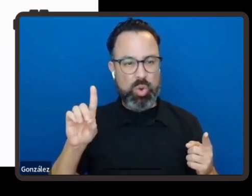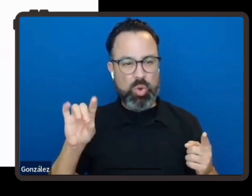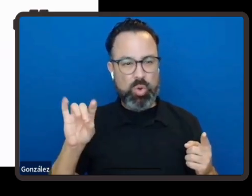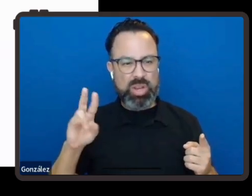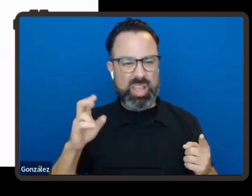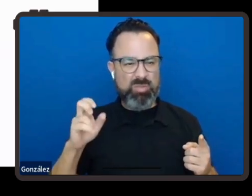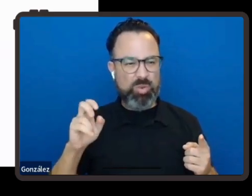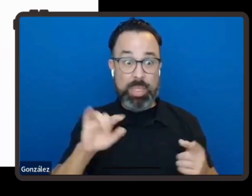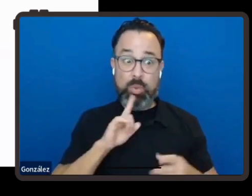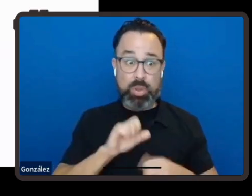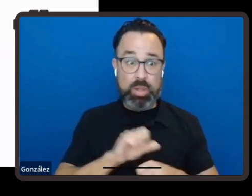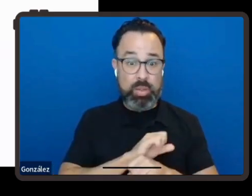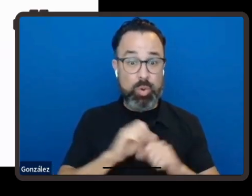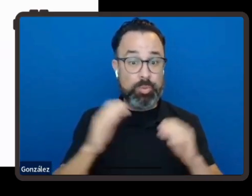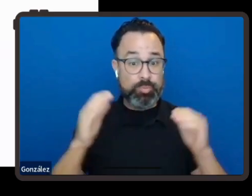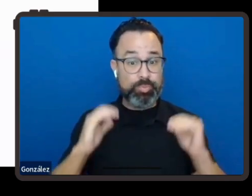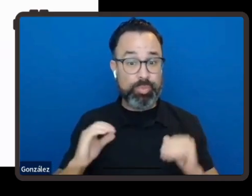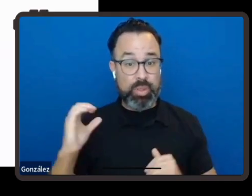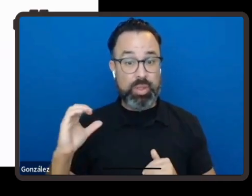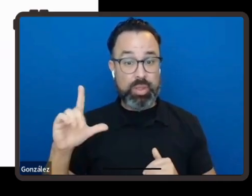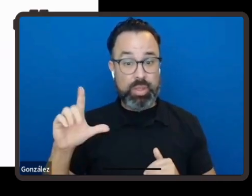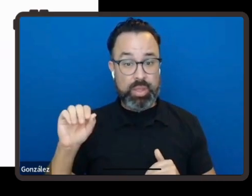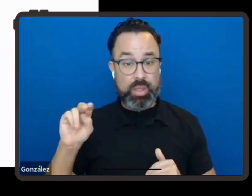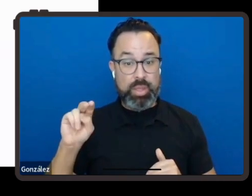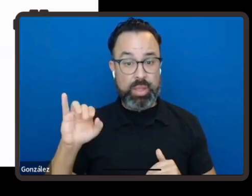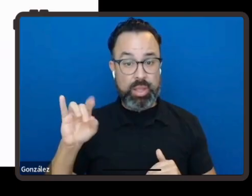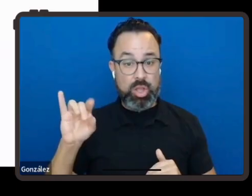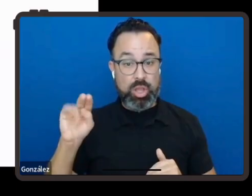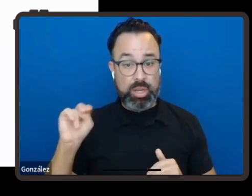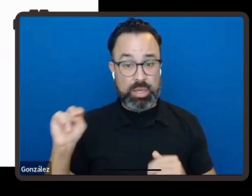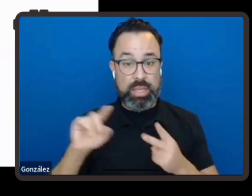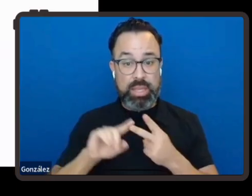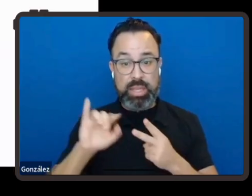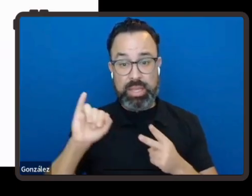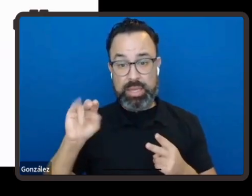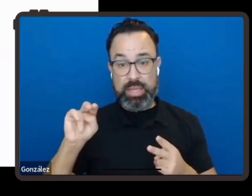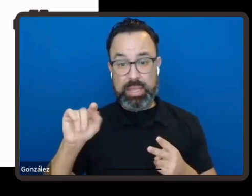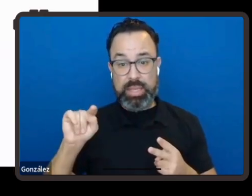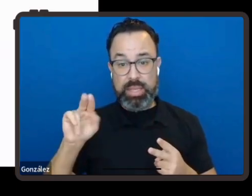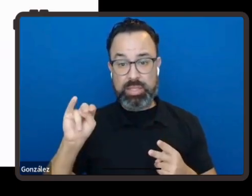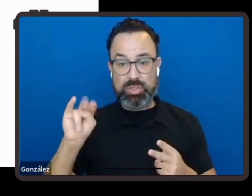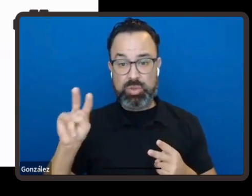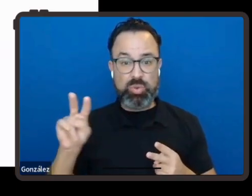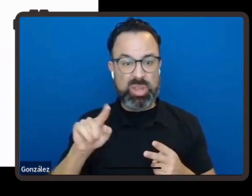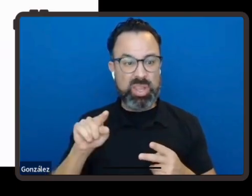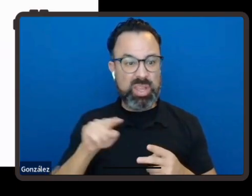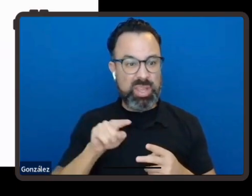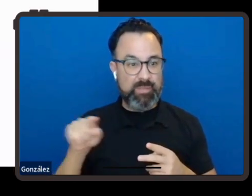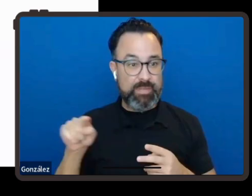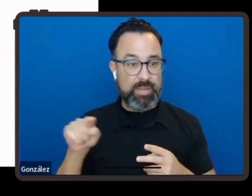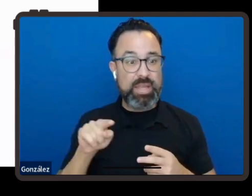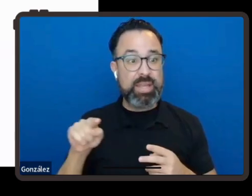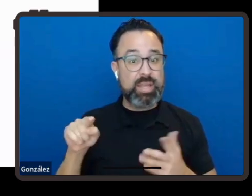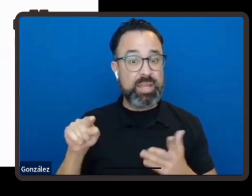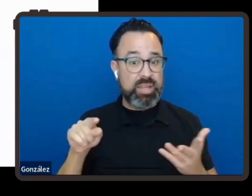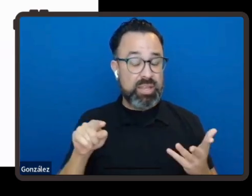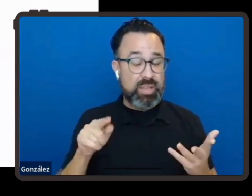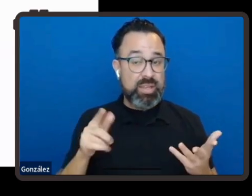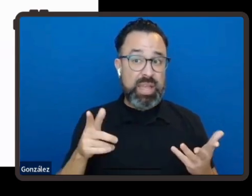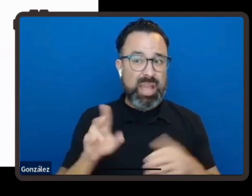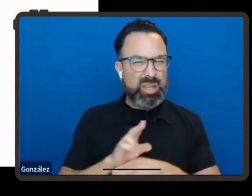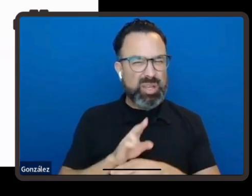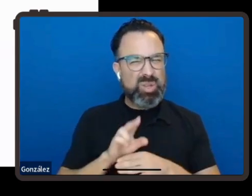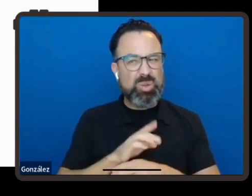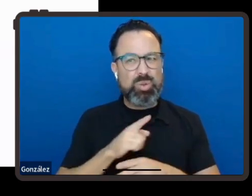Intuniv, similar drugs, can work very nicely. I've used those. Both it's a relaxer. It calms that